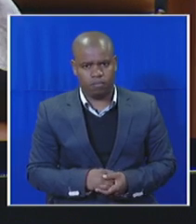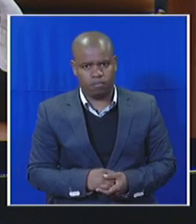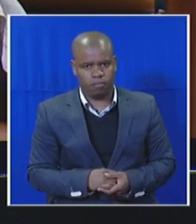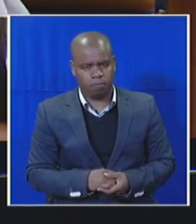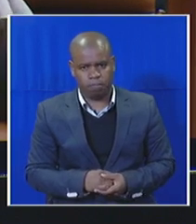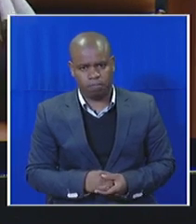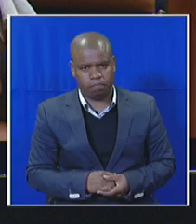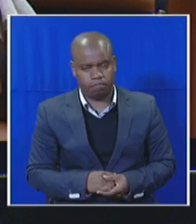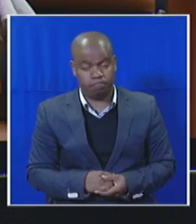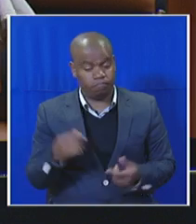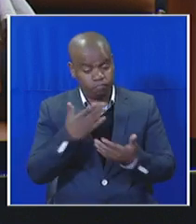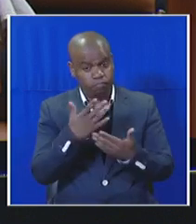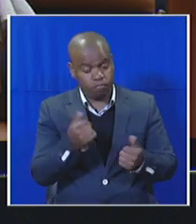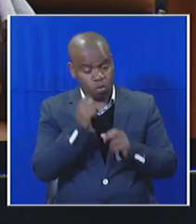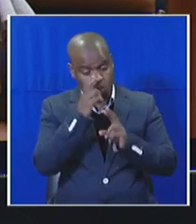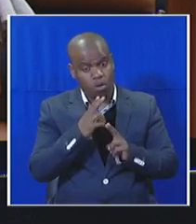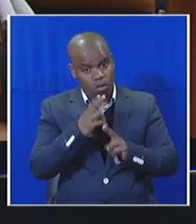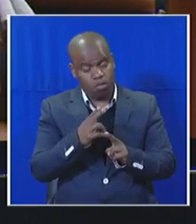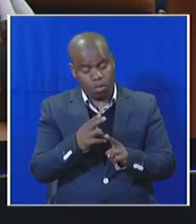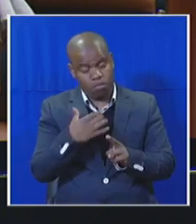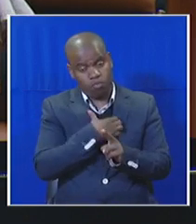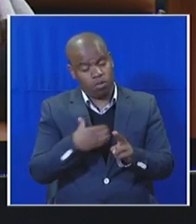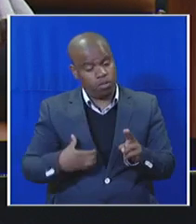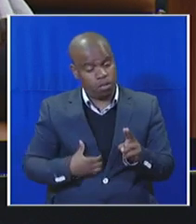I don't know if the Honorable the President has finished.